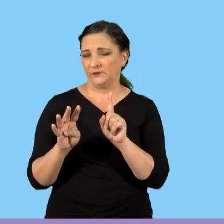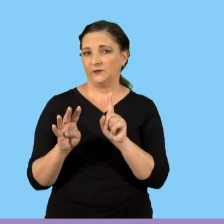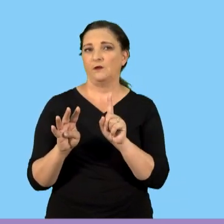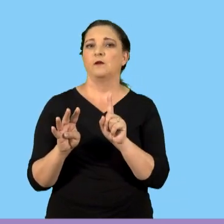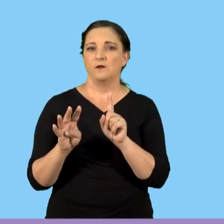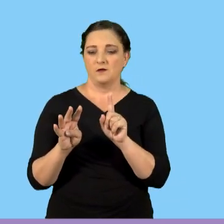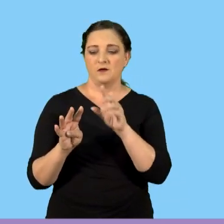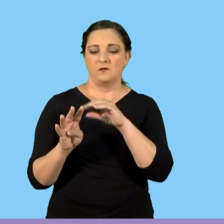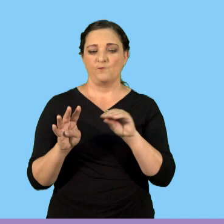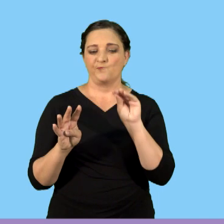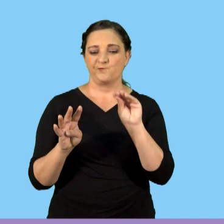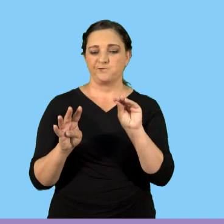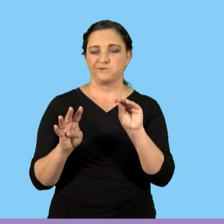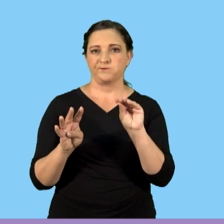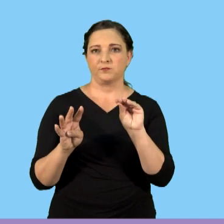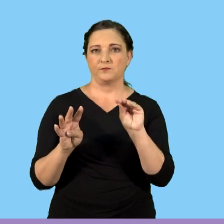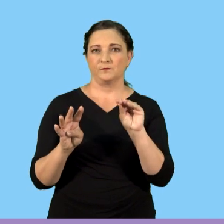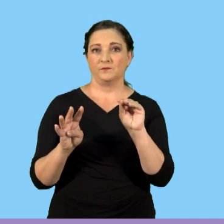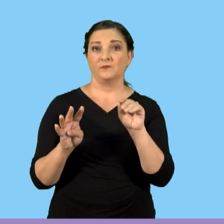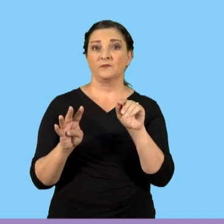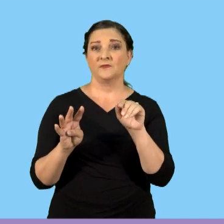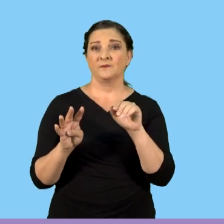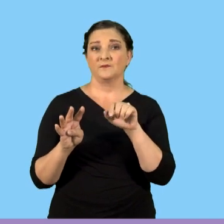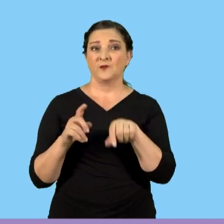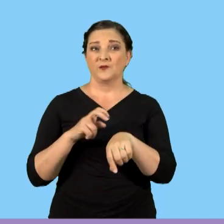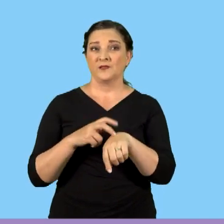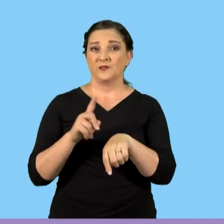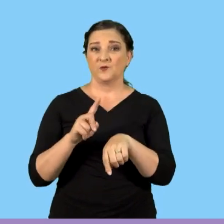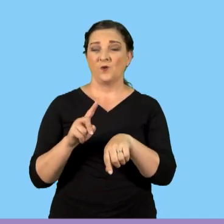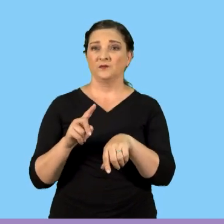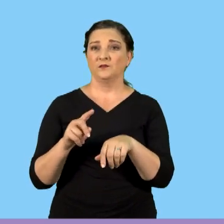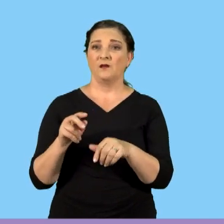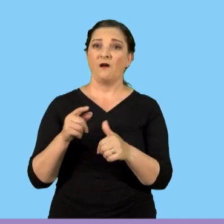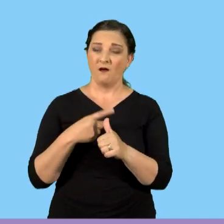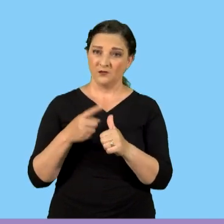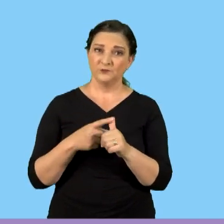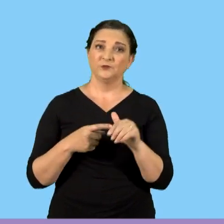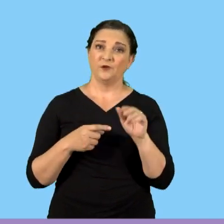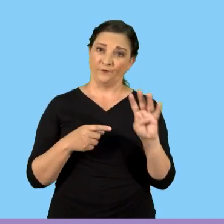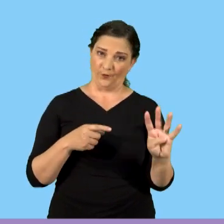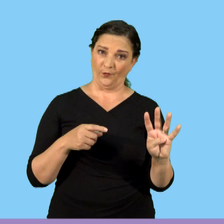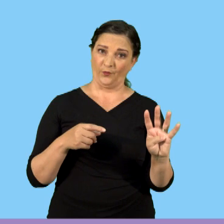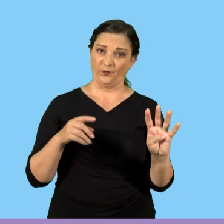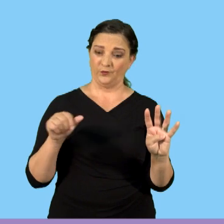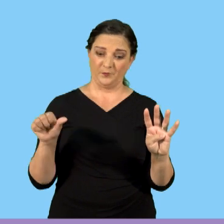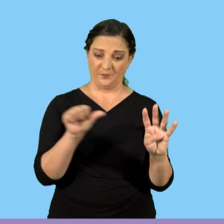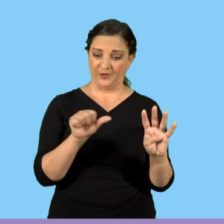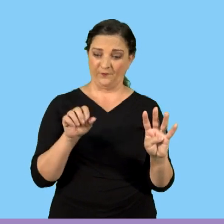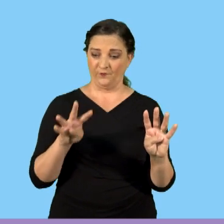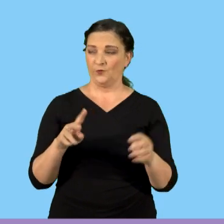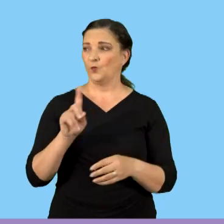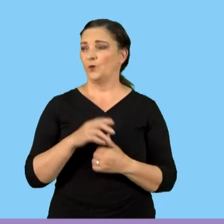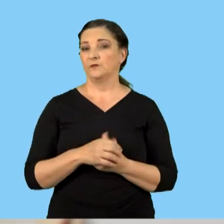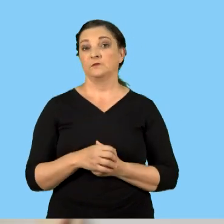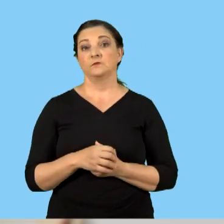look at our second input value there. We have 4, and we need to get to 4. So what do you think happened